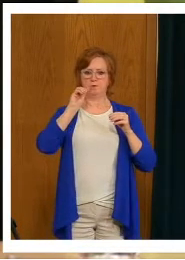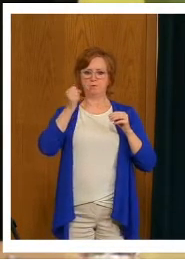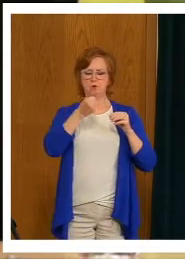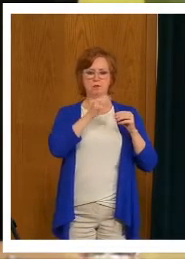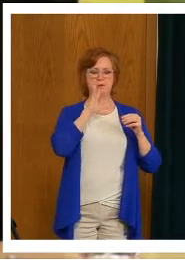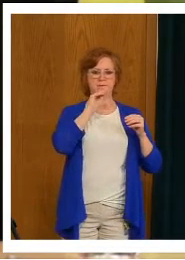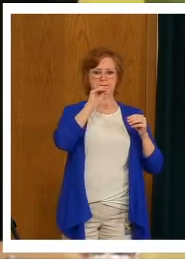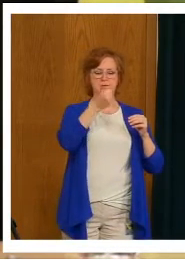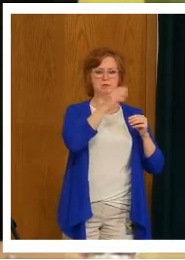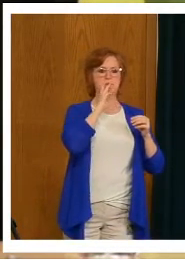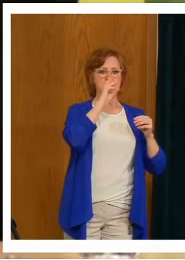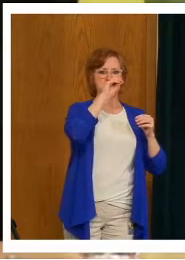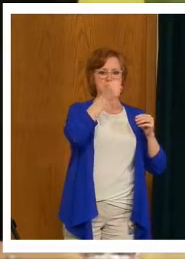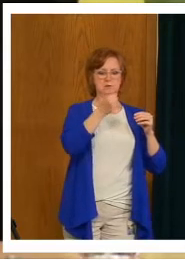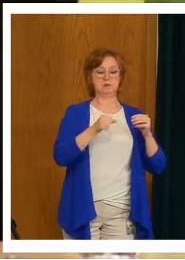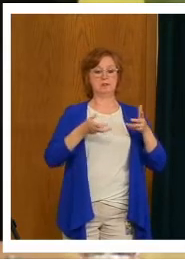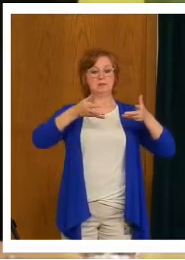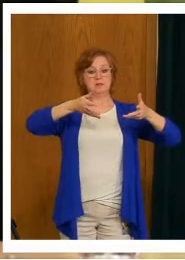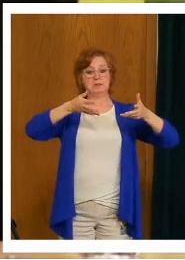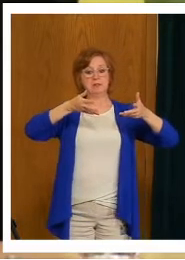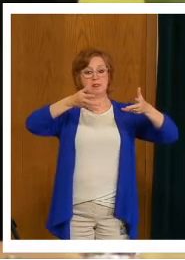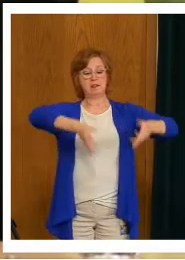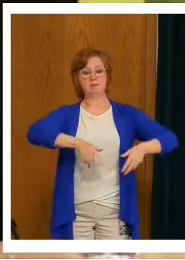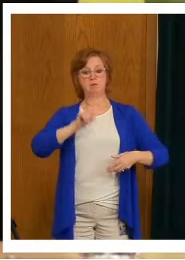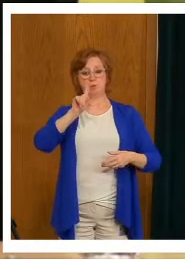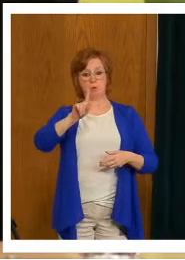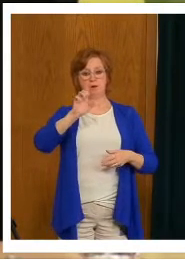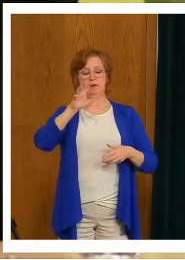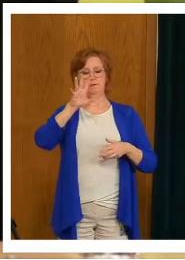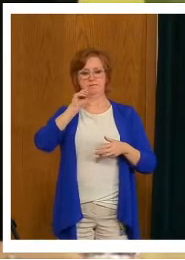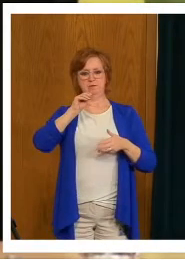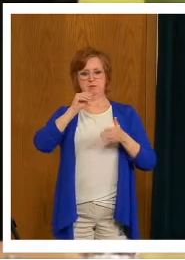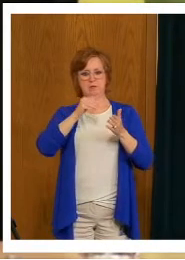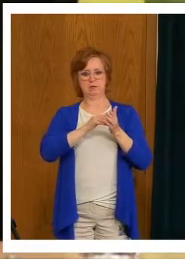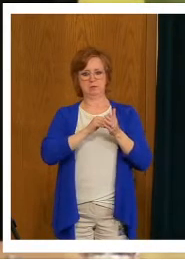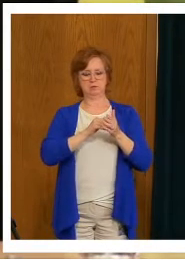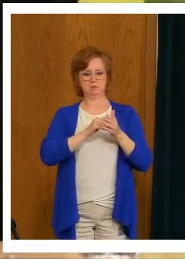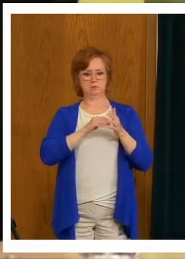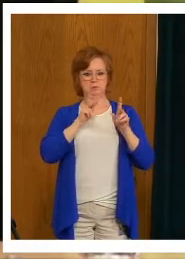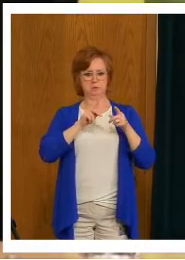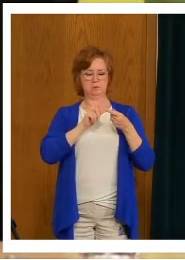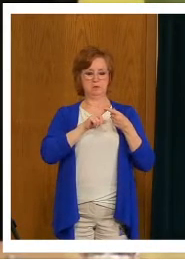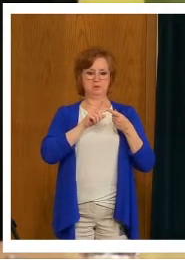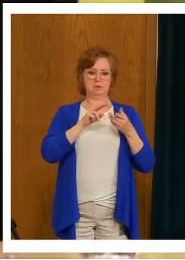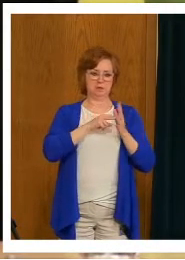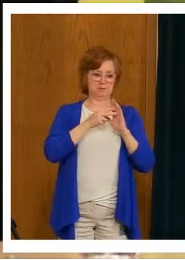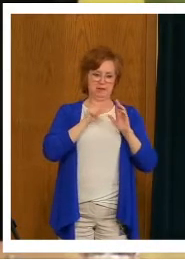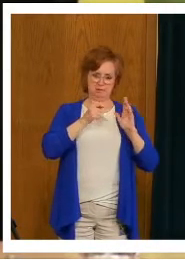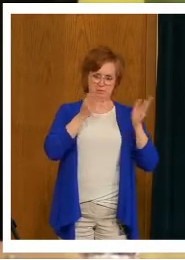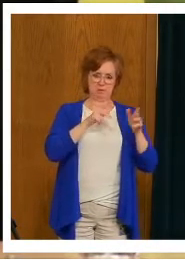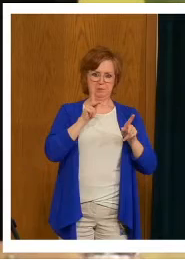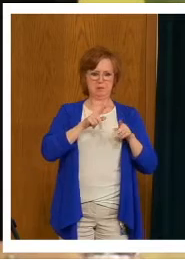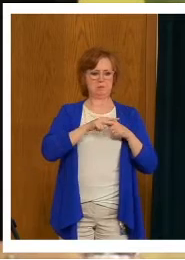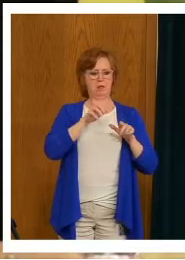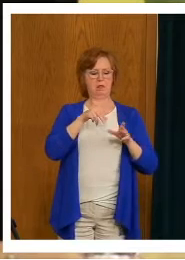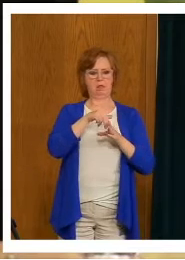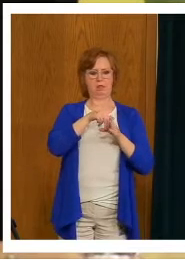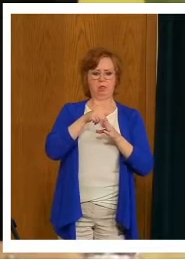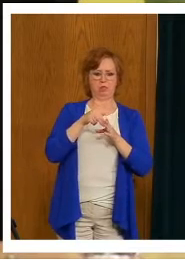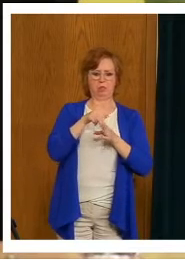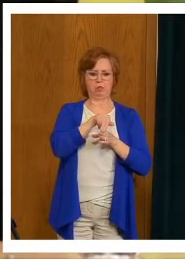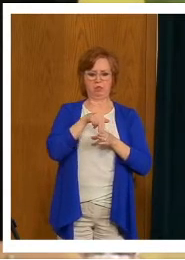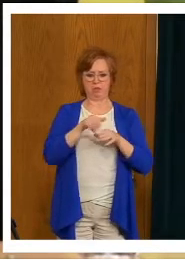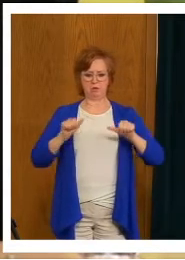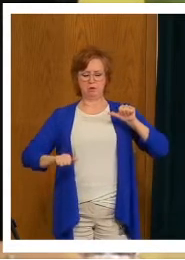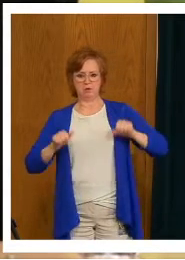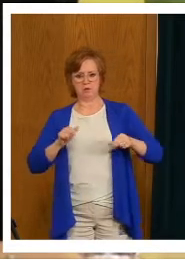who haven't got a vaccination yet. Is that a matter of convincing people who are on the fence? Is it a matter of demographics or getting the vaccine to hard to reach